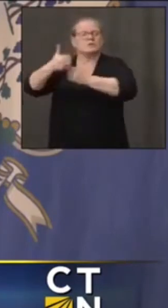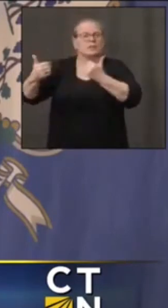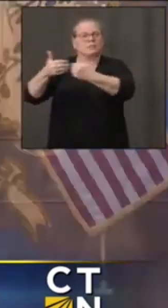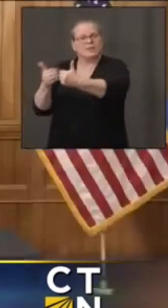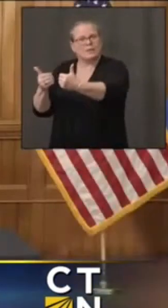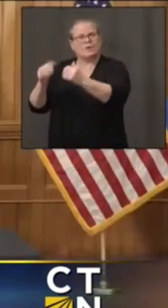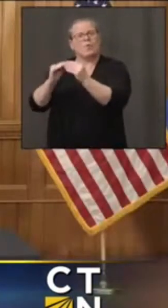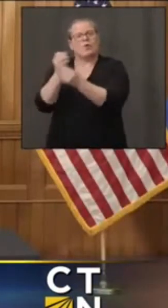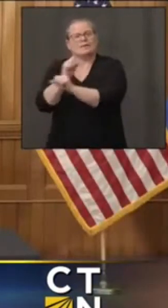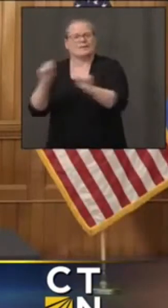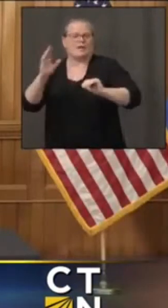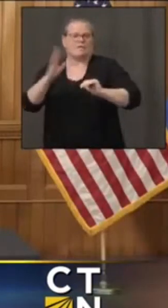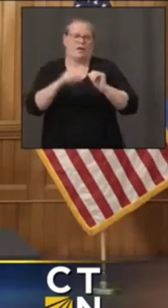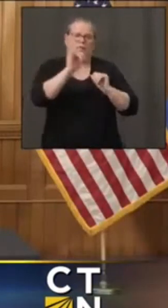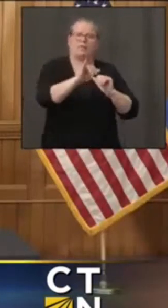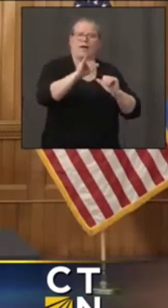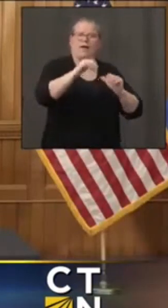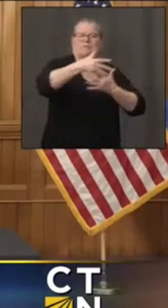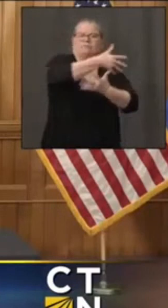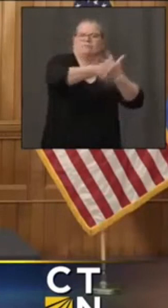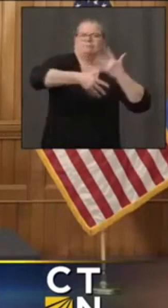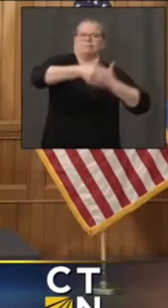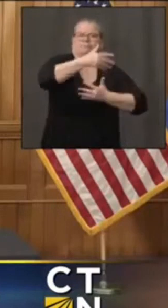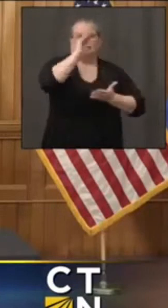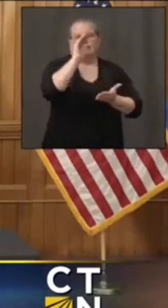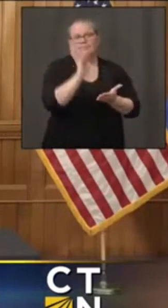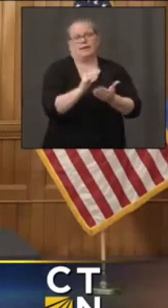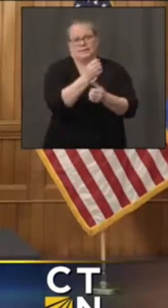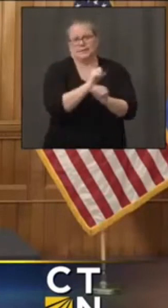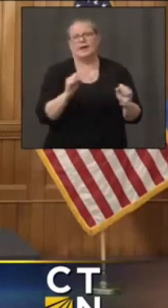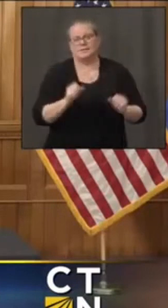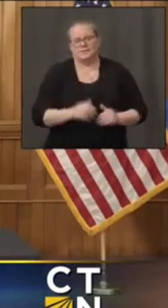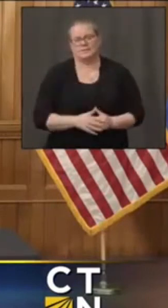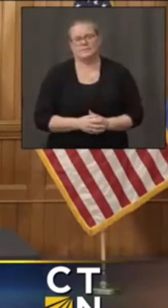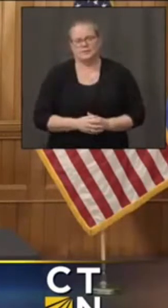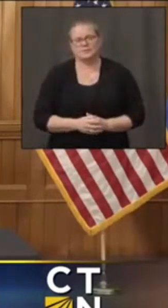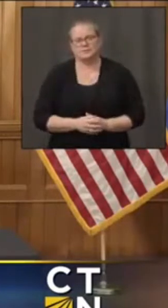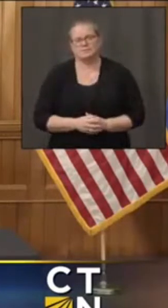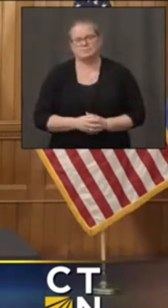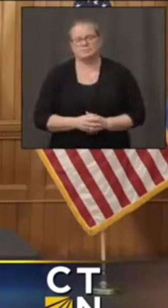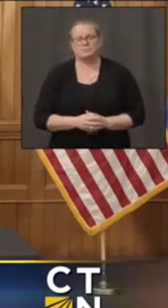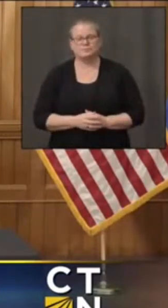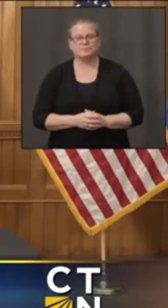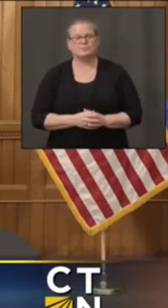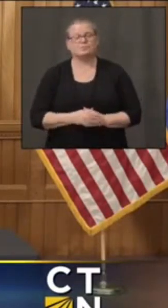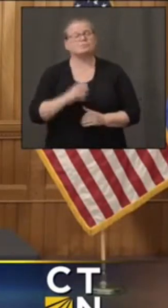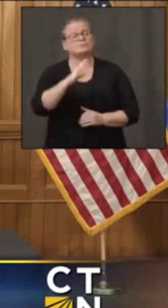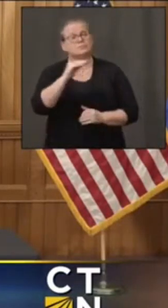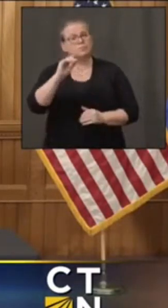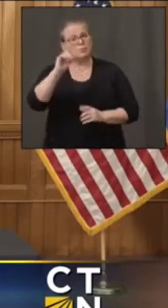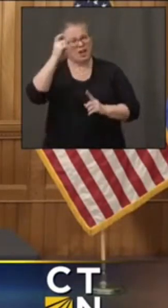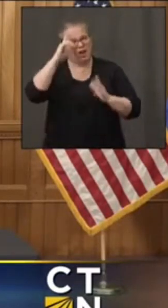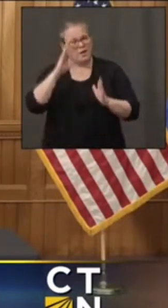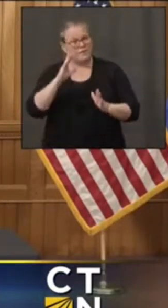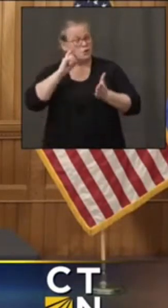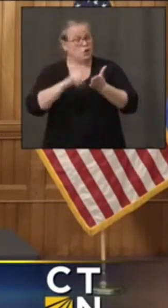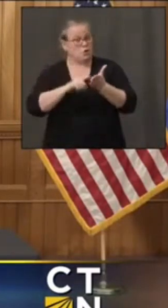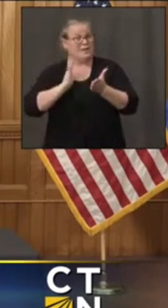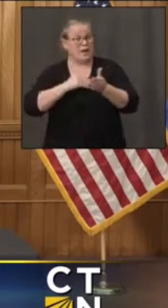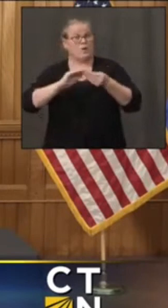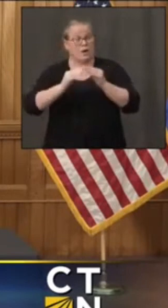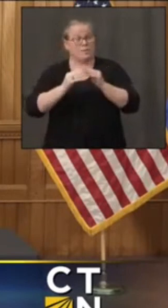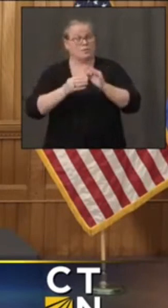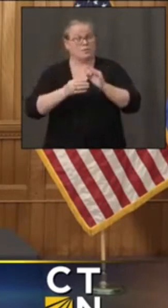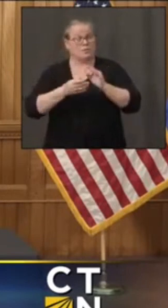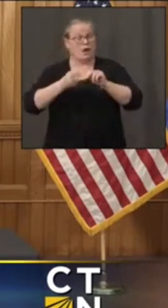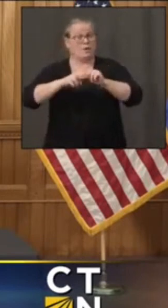Okay. And I also want to ask you a bit, Governor, about, obviously our numbers are rising, and we heard Dr. Murphy just now